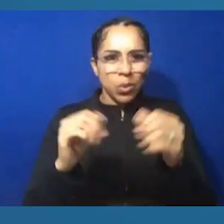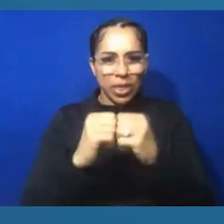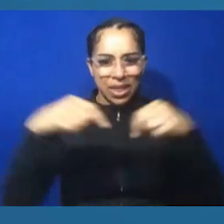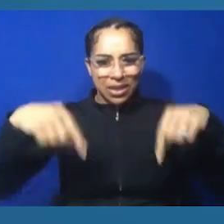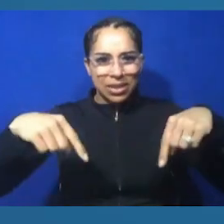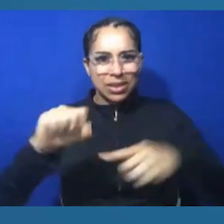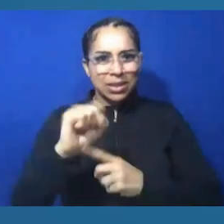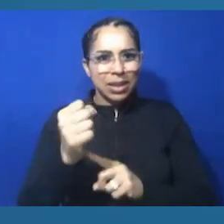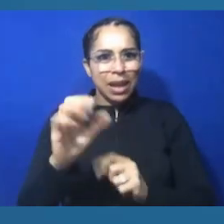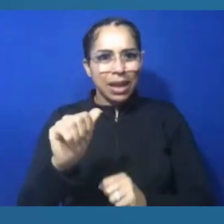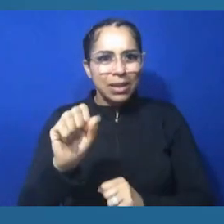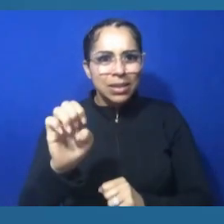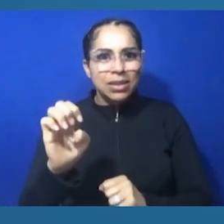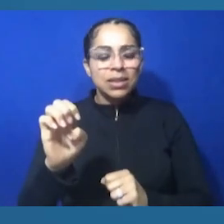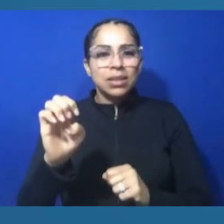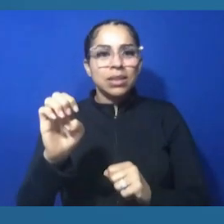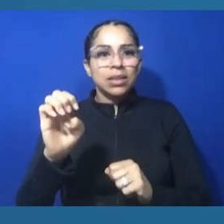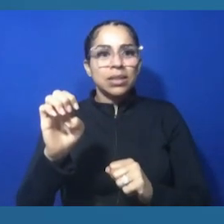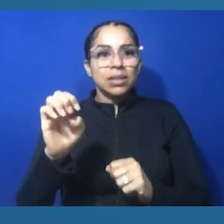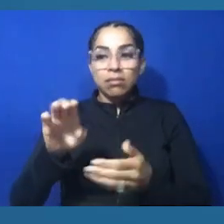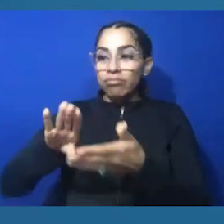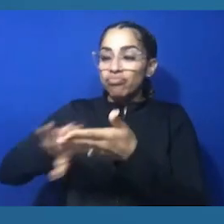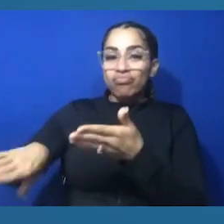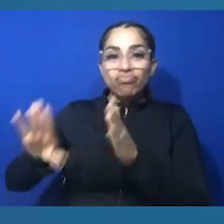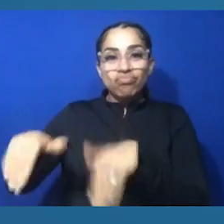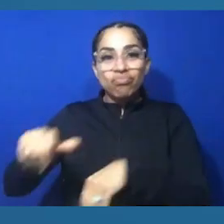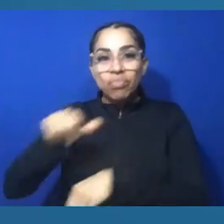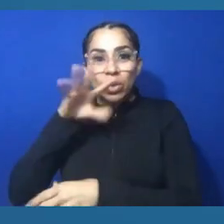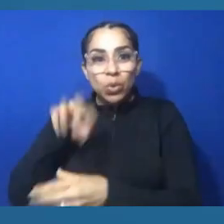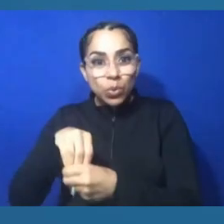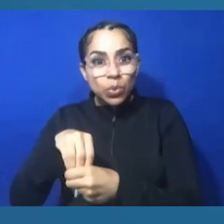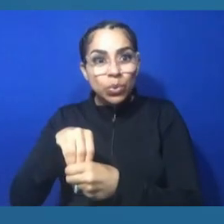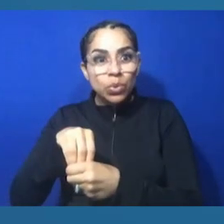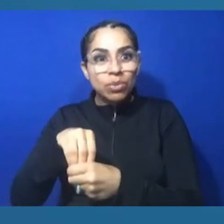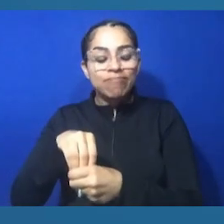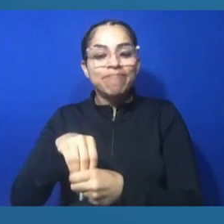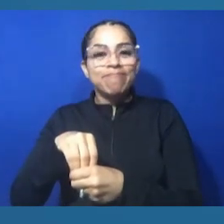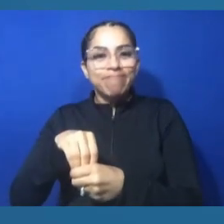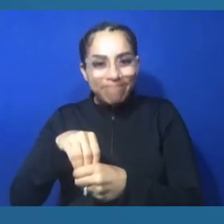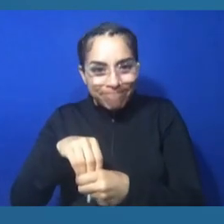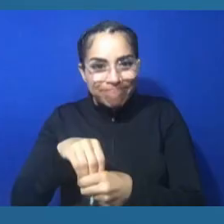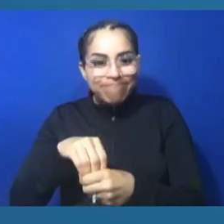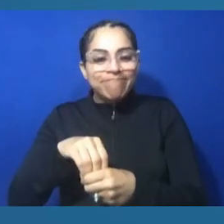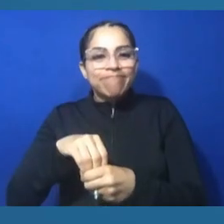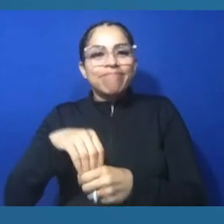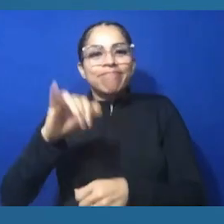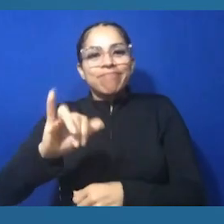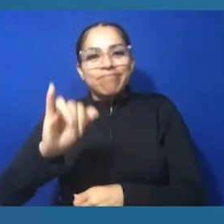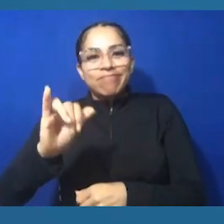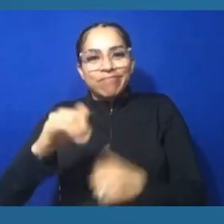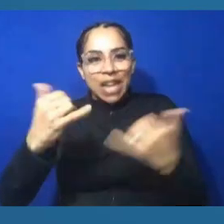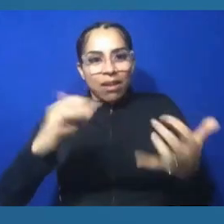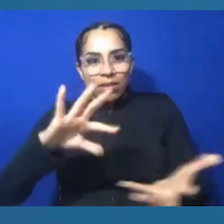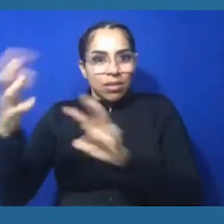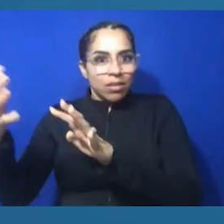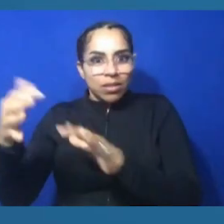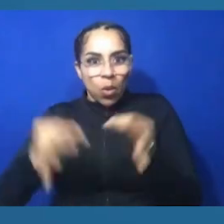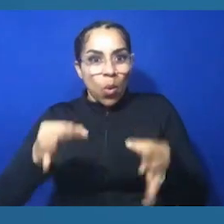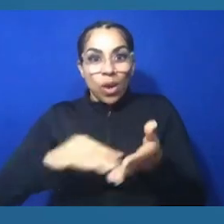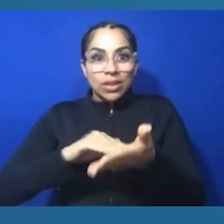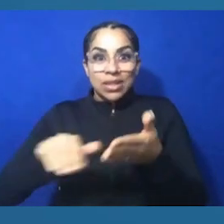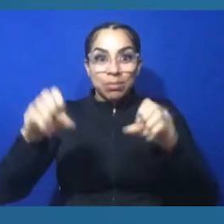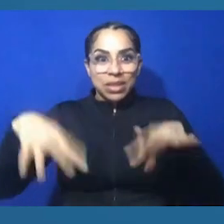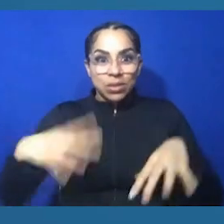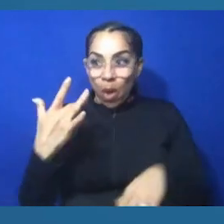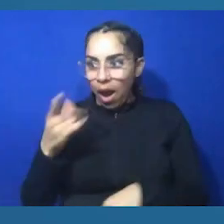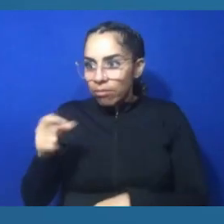to victims of crime that their case was dismissed because of a game of chance, if you will. And we needed